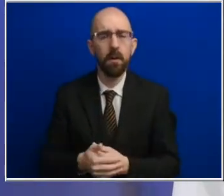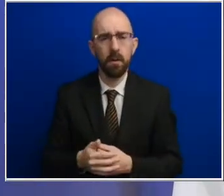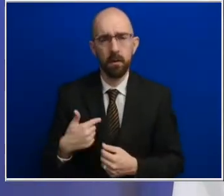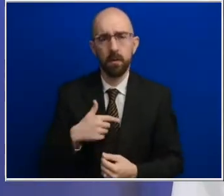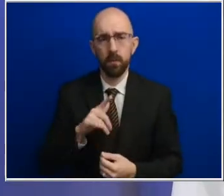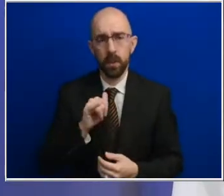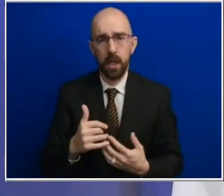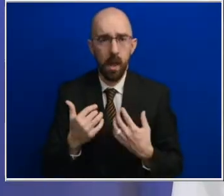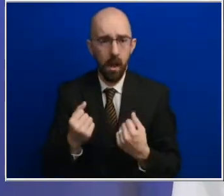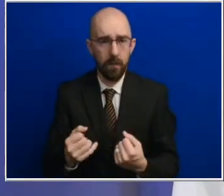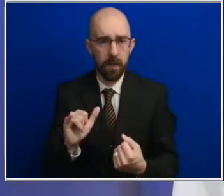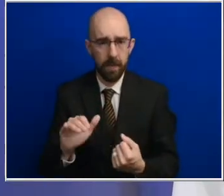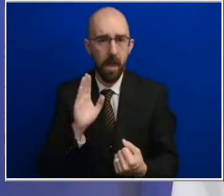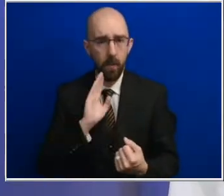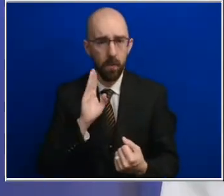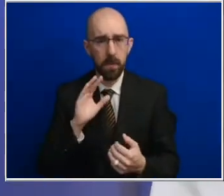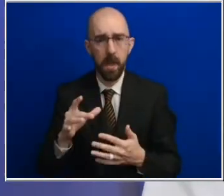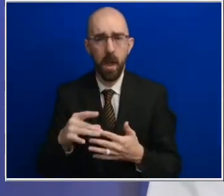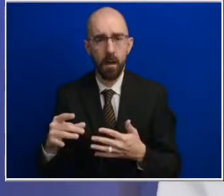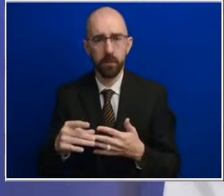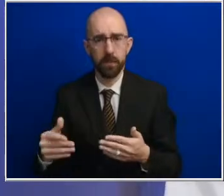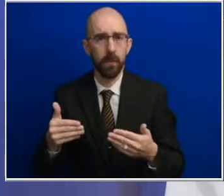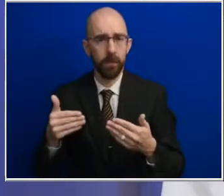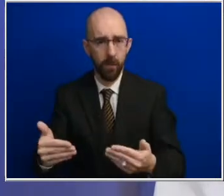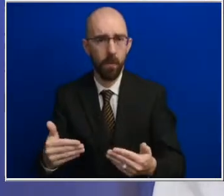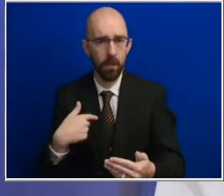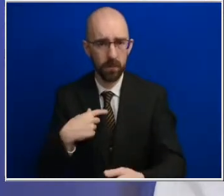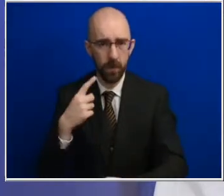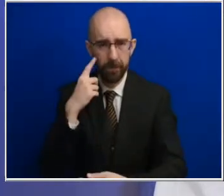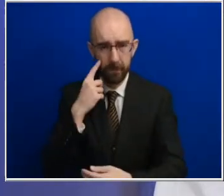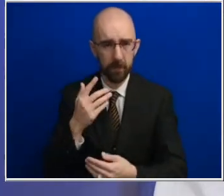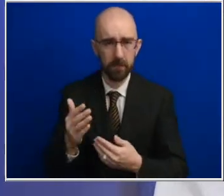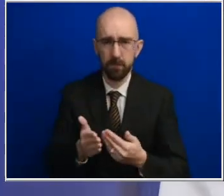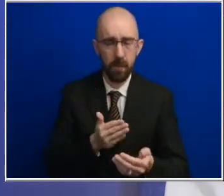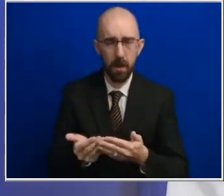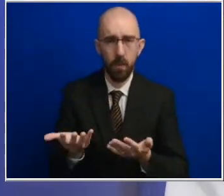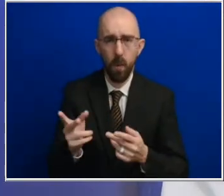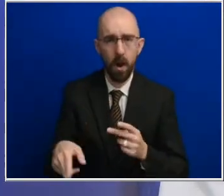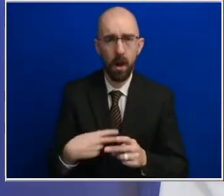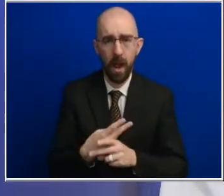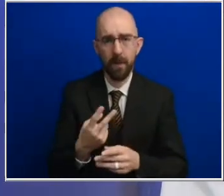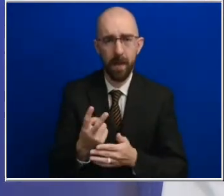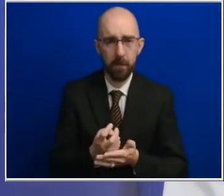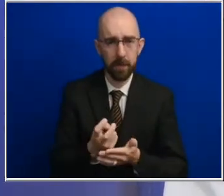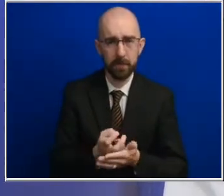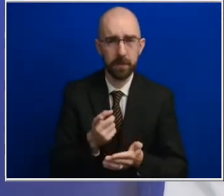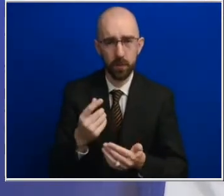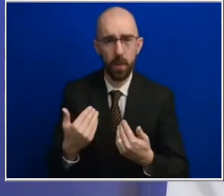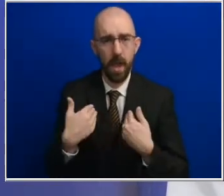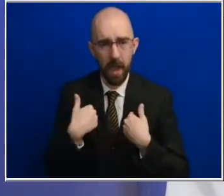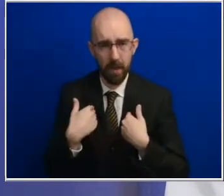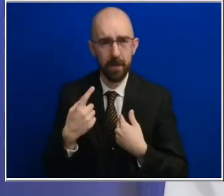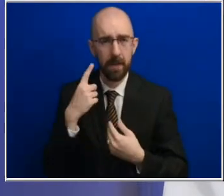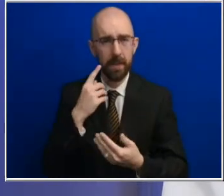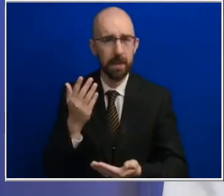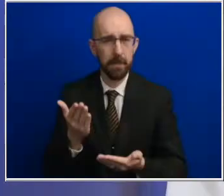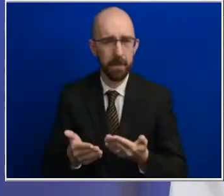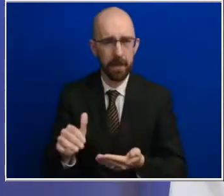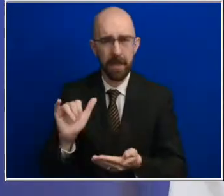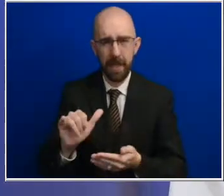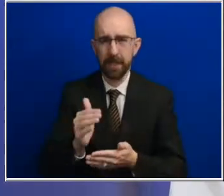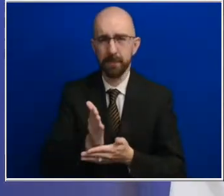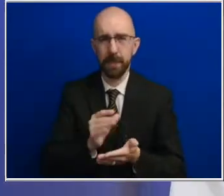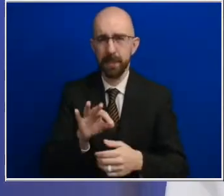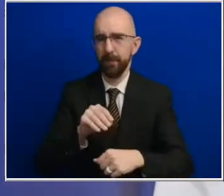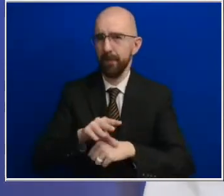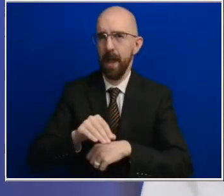that's going to be an option moving forward. So I think, you know, no matter what kind of epilepsy you have, and I think that's maybe that's the piece of advice, like just know what